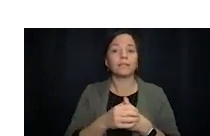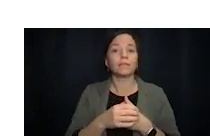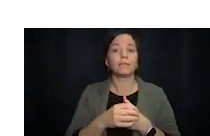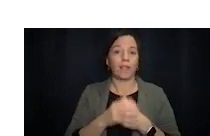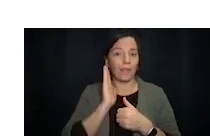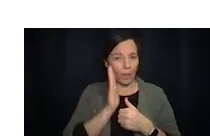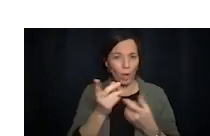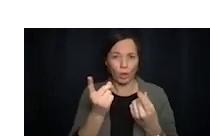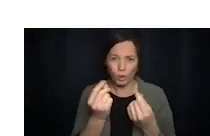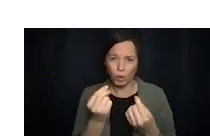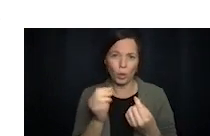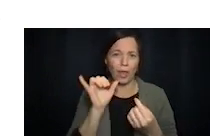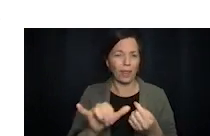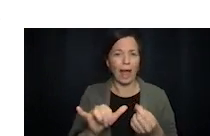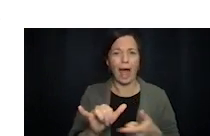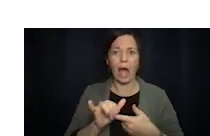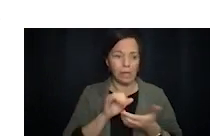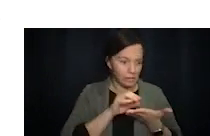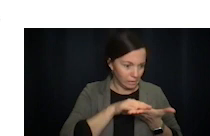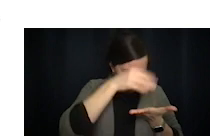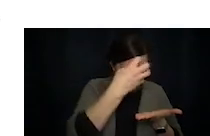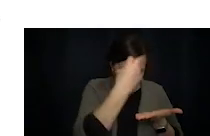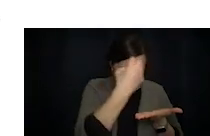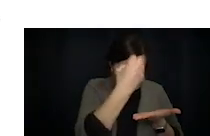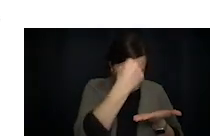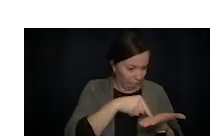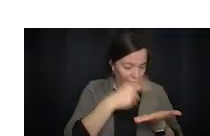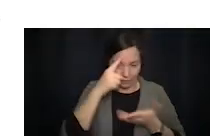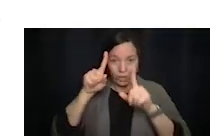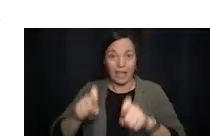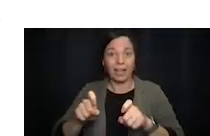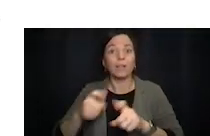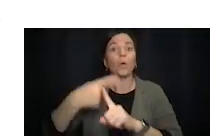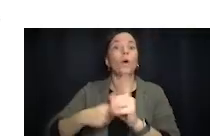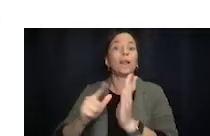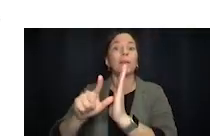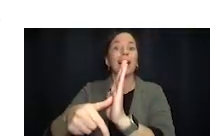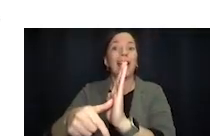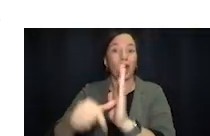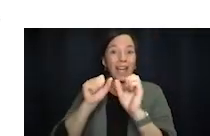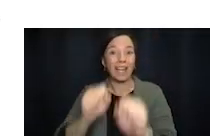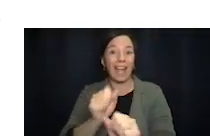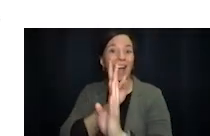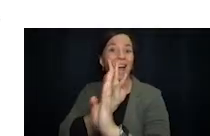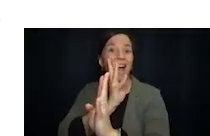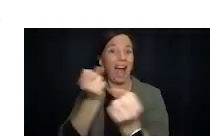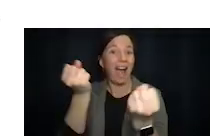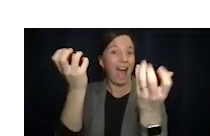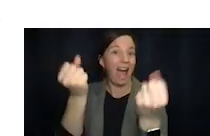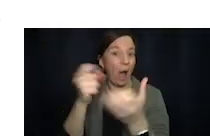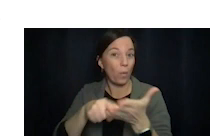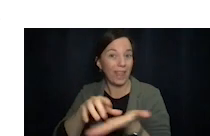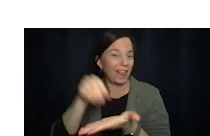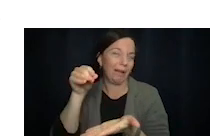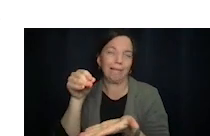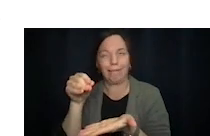the necessary cramming to do well on your exam, and they will walk away, and a month later, they probably can't tell you much of what they learned